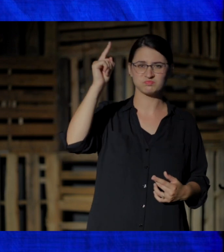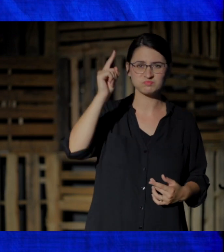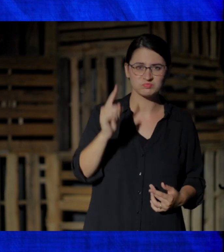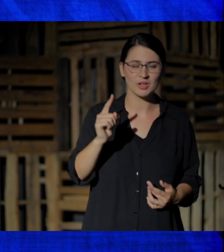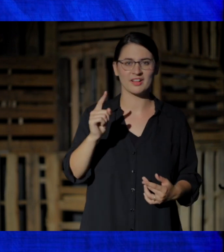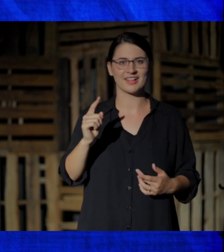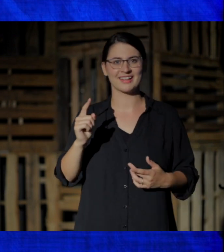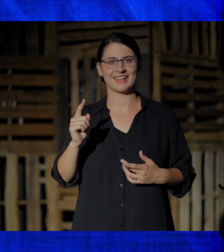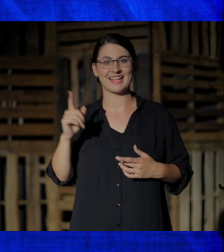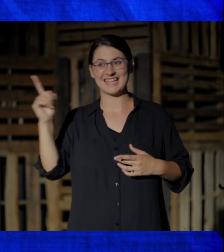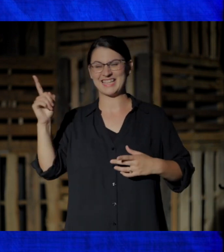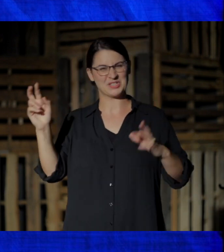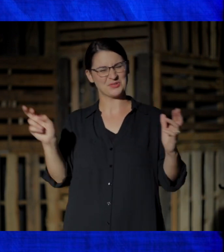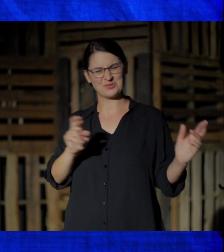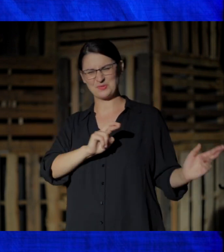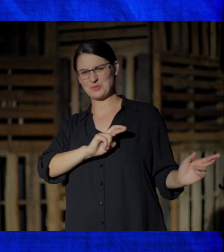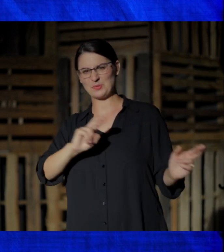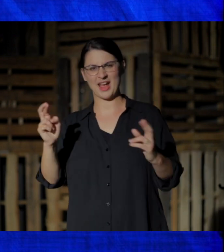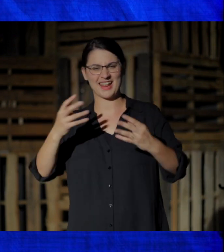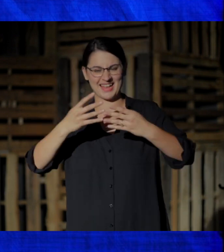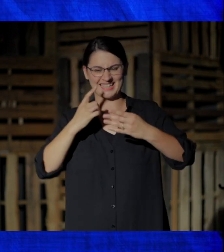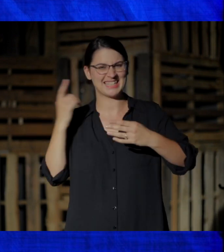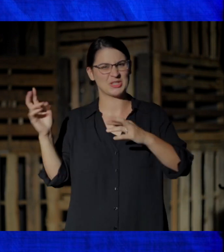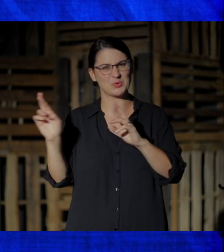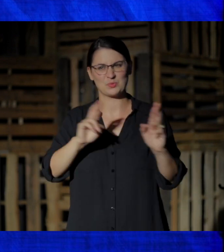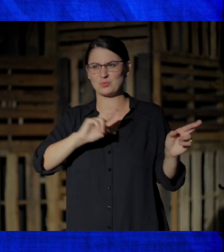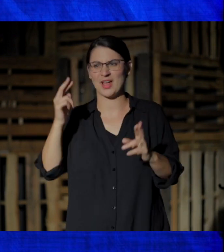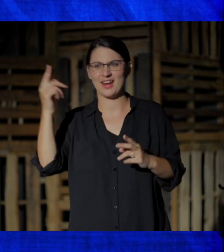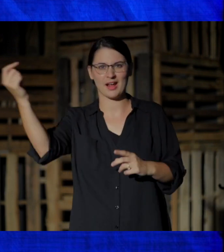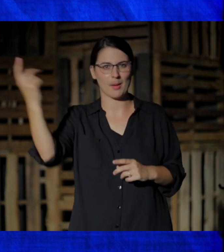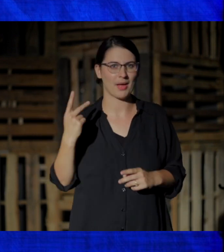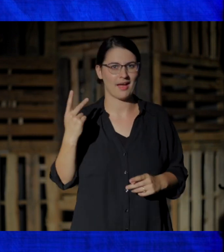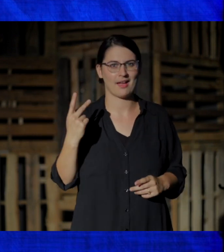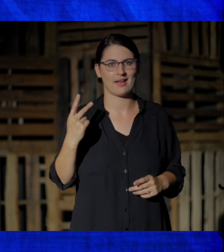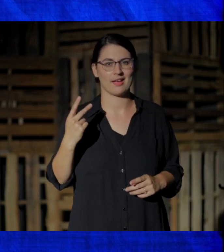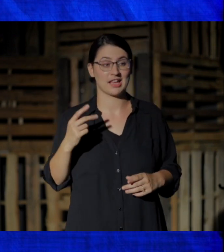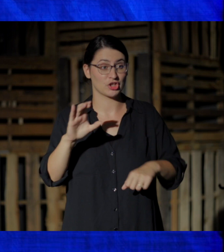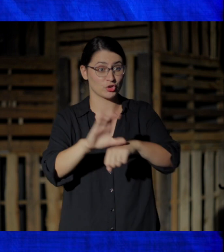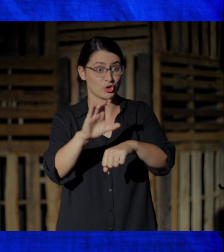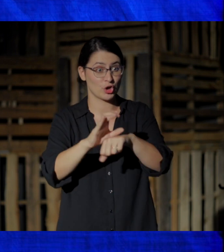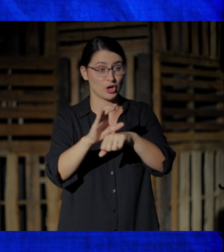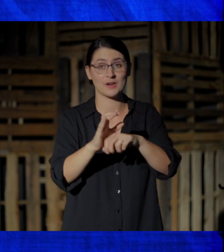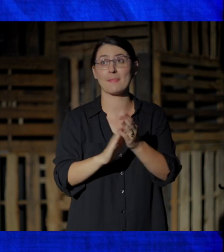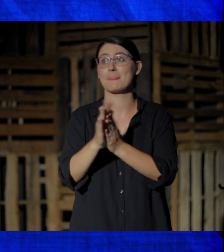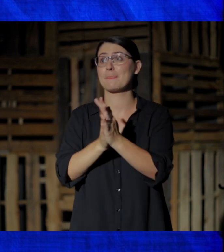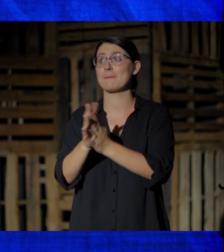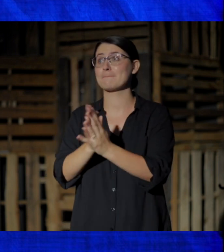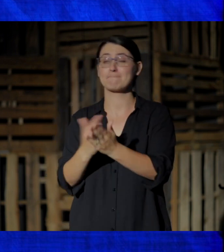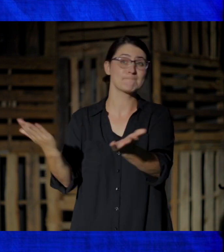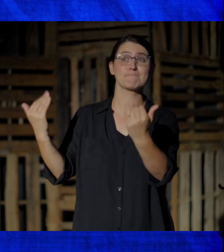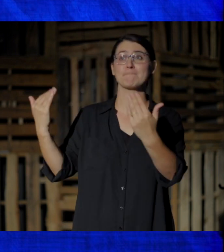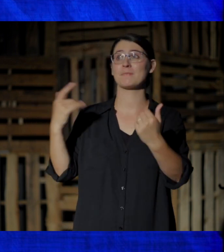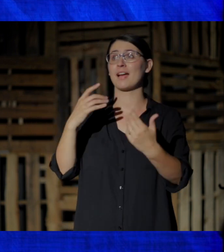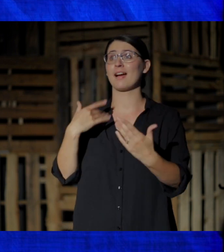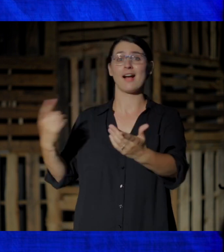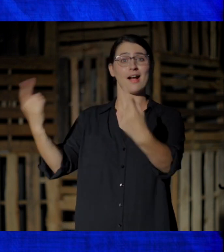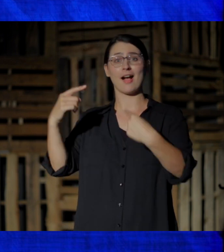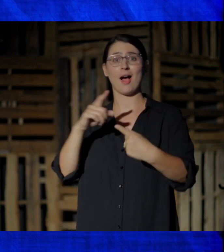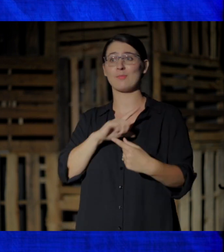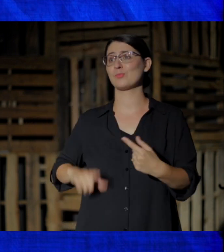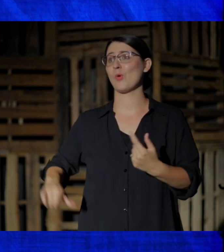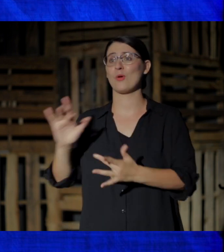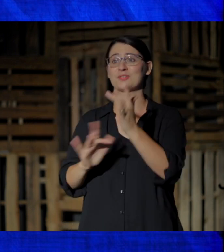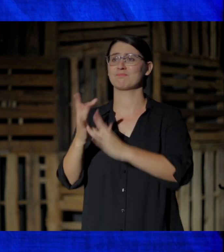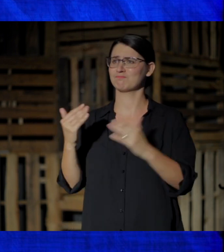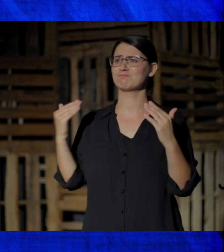to go. Jesus is ready to roll. The church is supposed to be saying, Maranatha, come Lord Jesus, let's go.